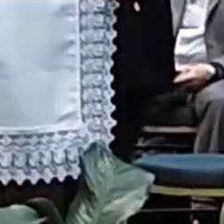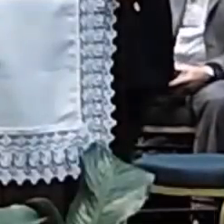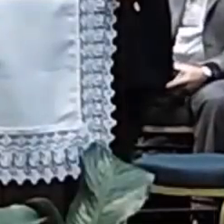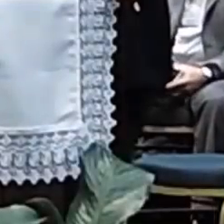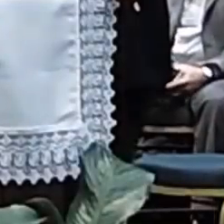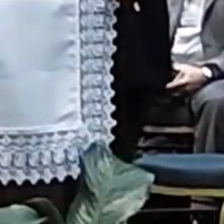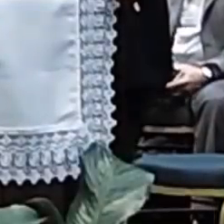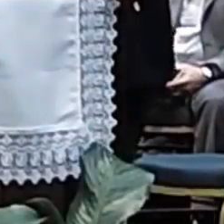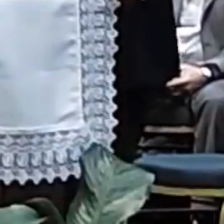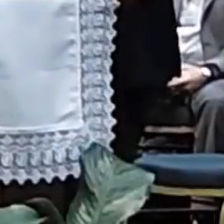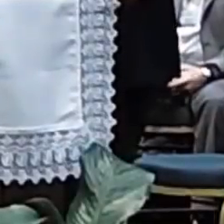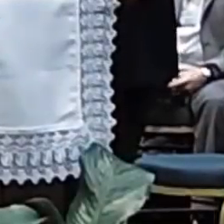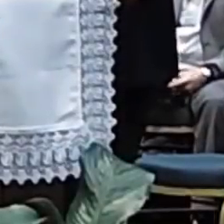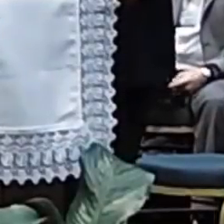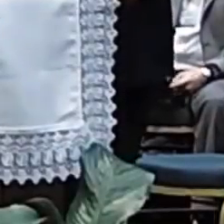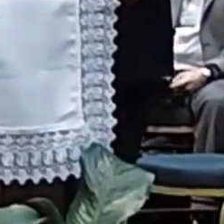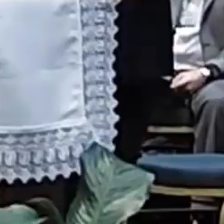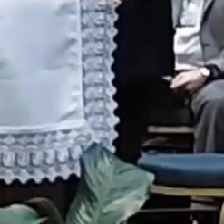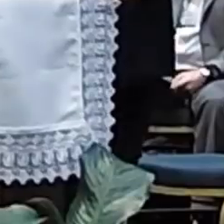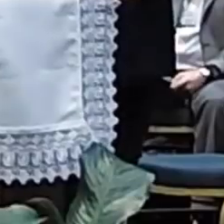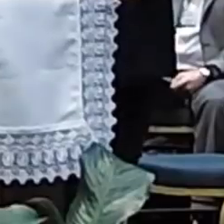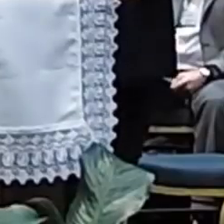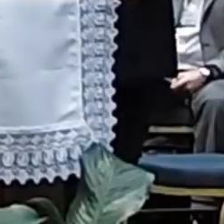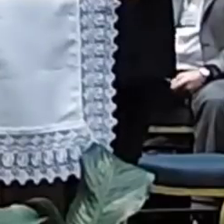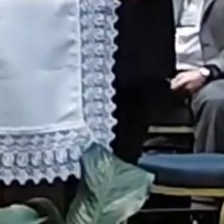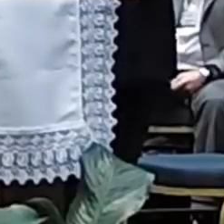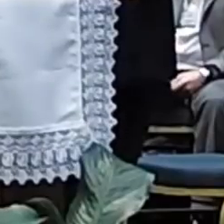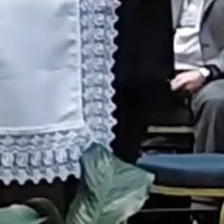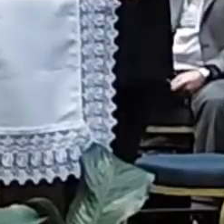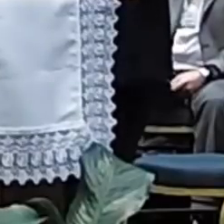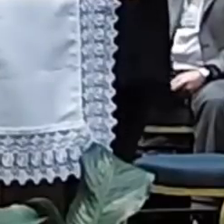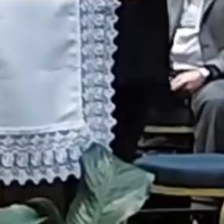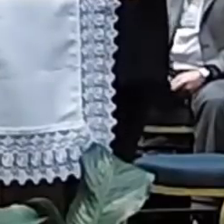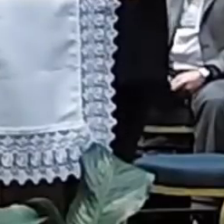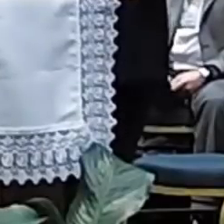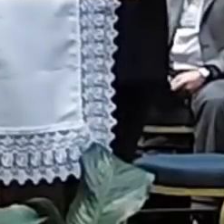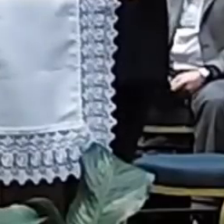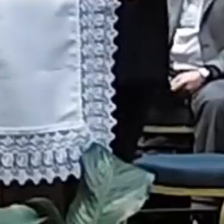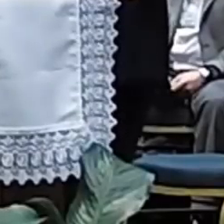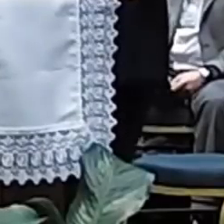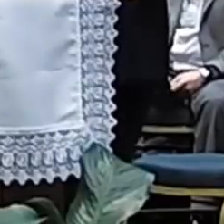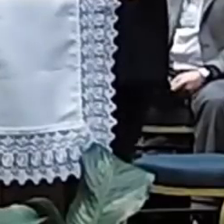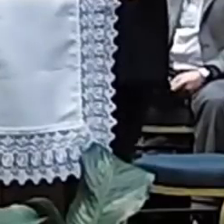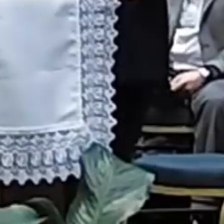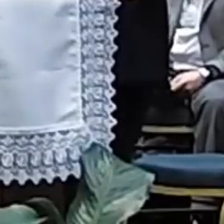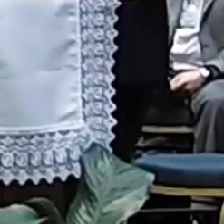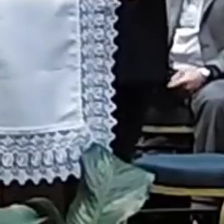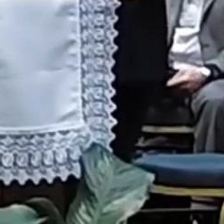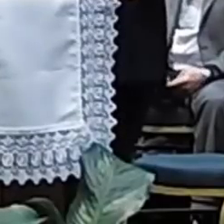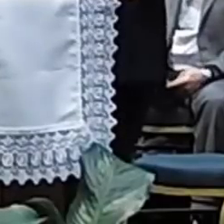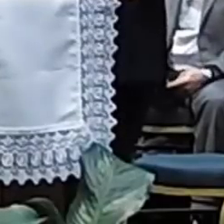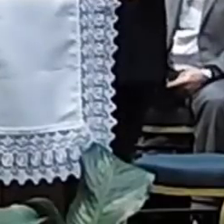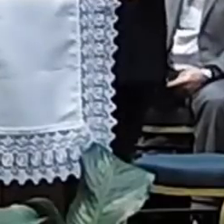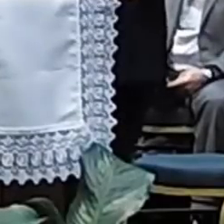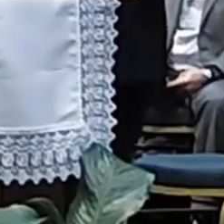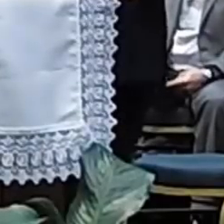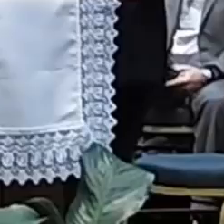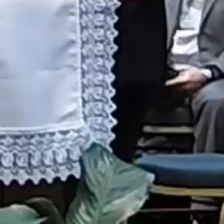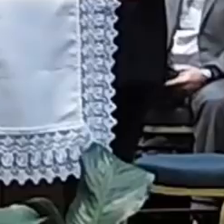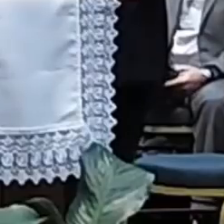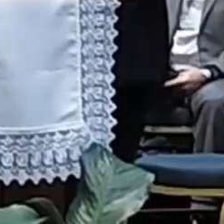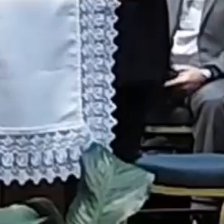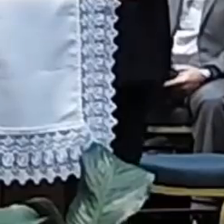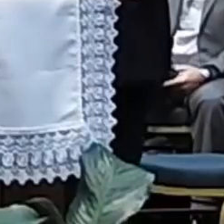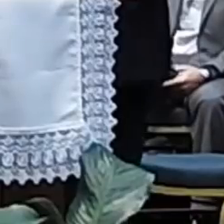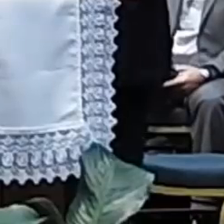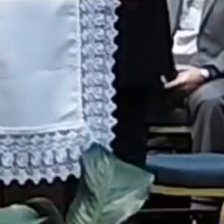Louvado seja o nome do Senhor. Praise the name of the Lord. Nós vamos agora ouvir a primeira aula, será uma vídeo aula. Now we're